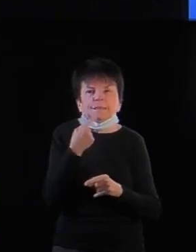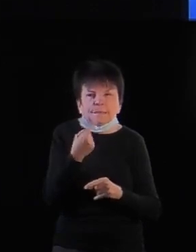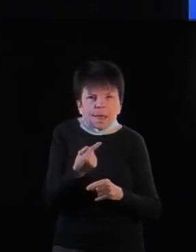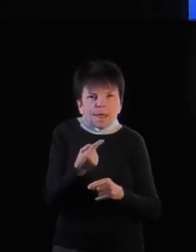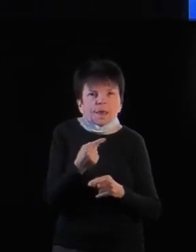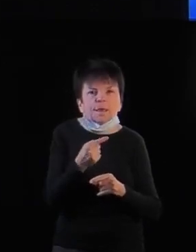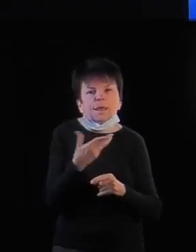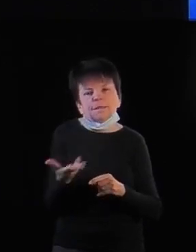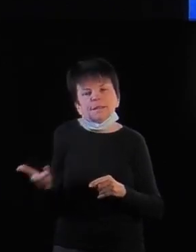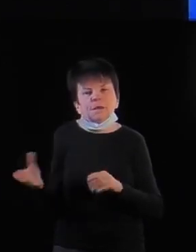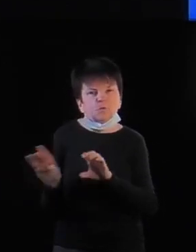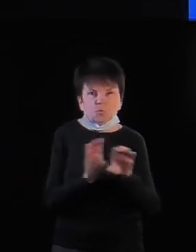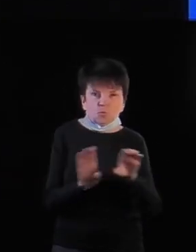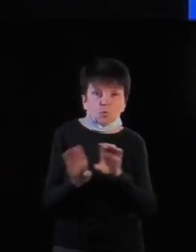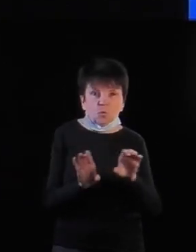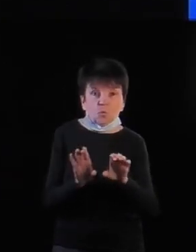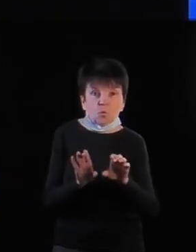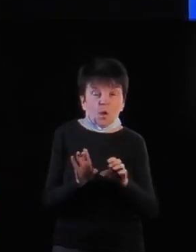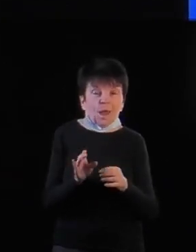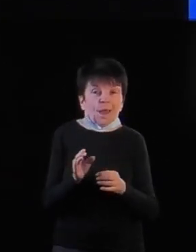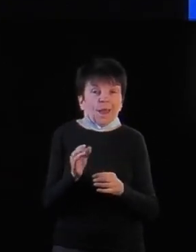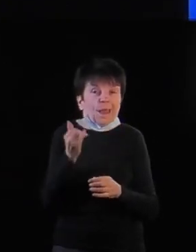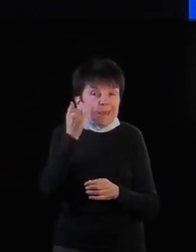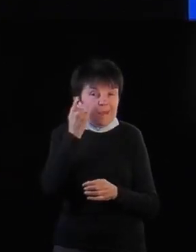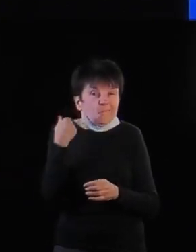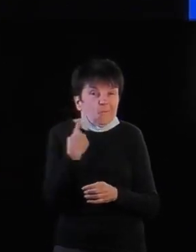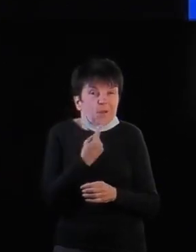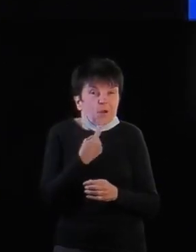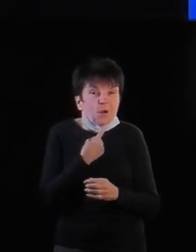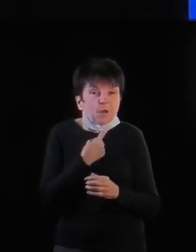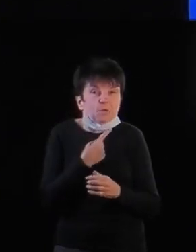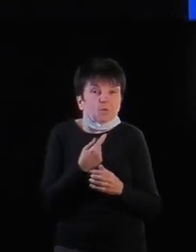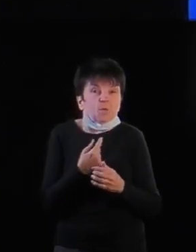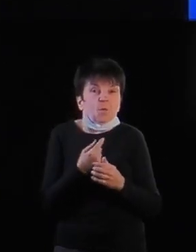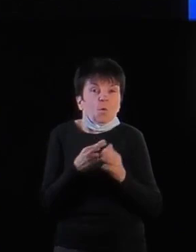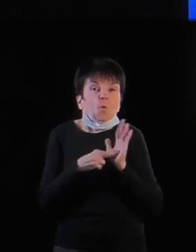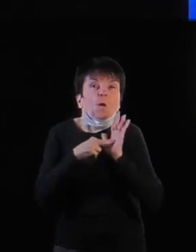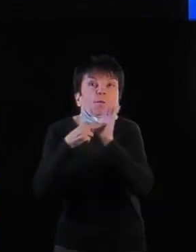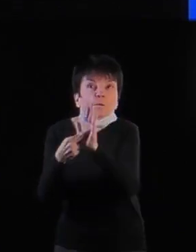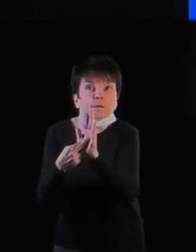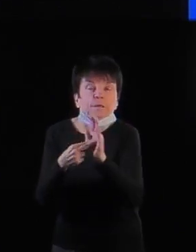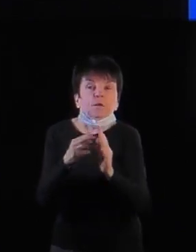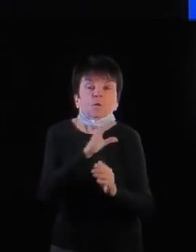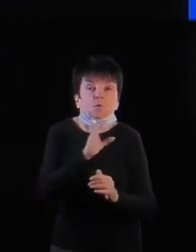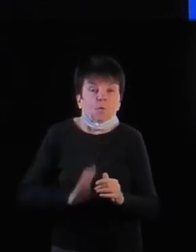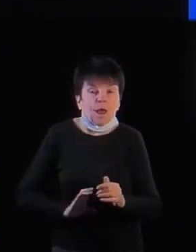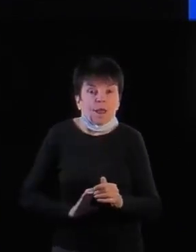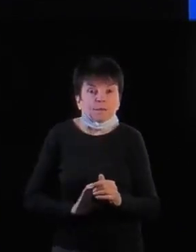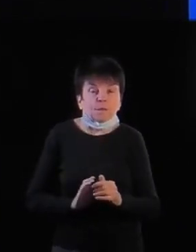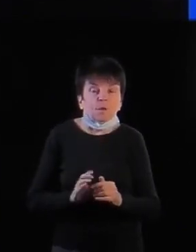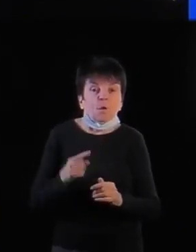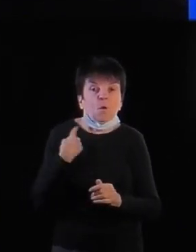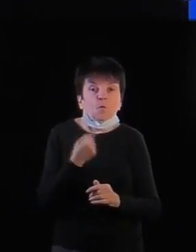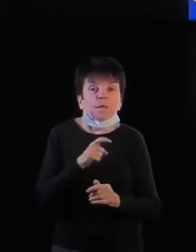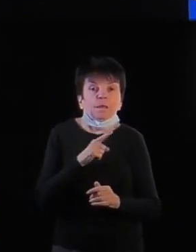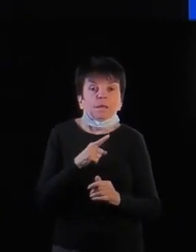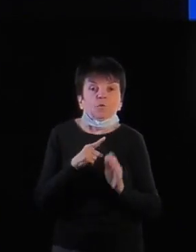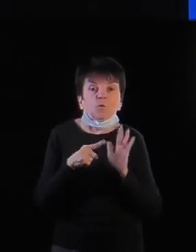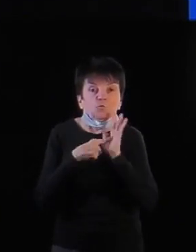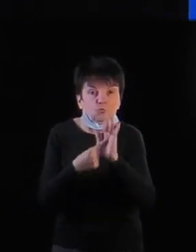we're going to be an ambassador of Jesus well, we need to create that opportunity that people go, "Wow, I want some of